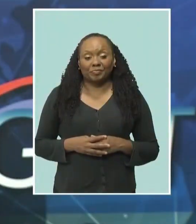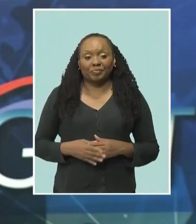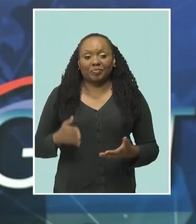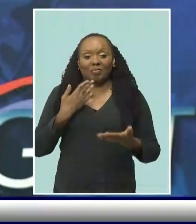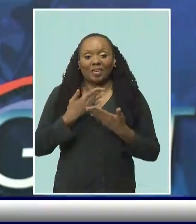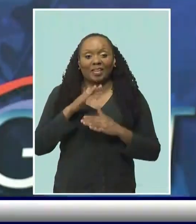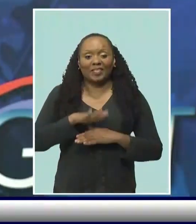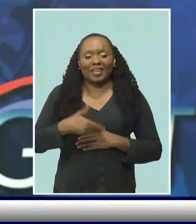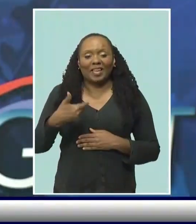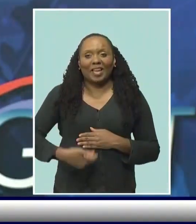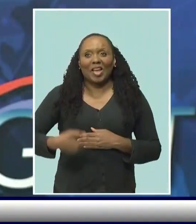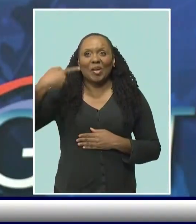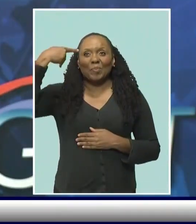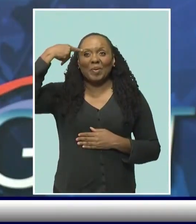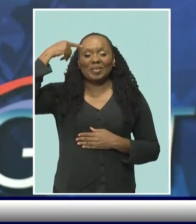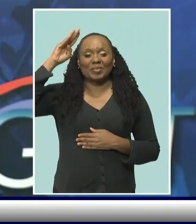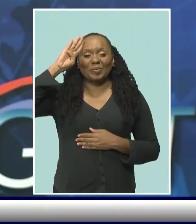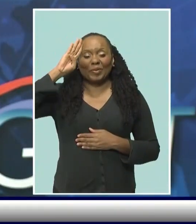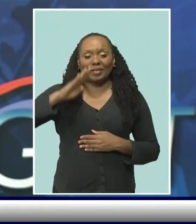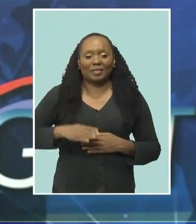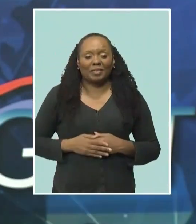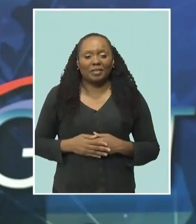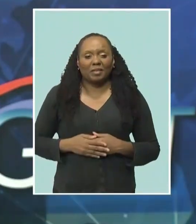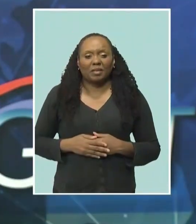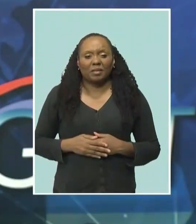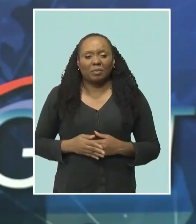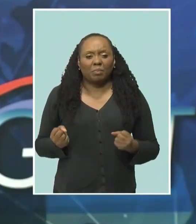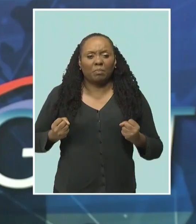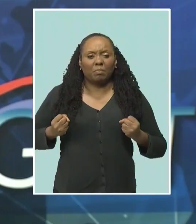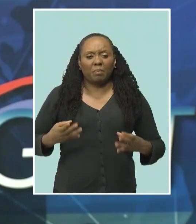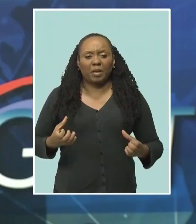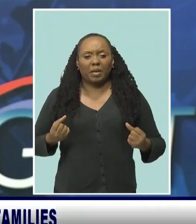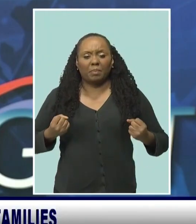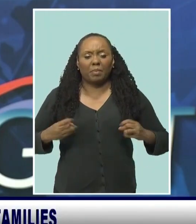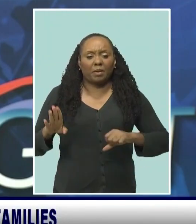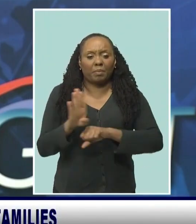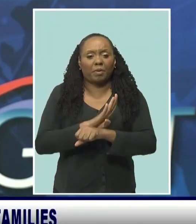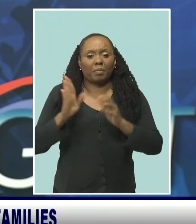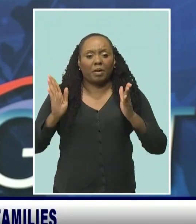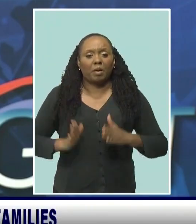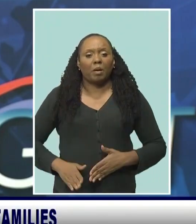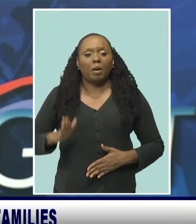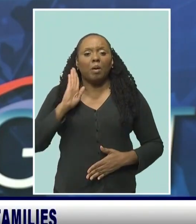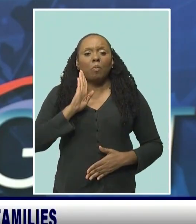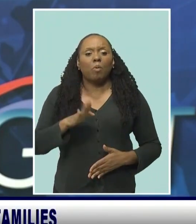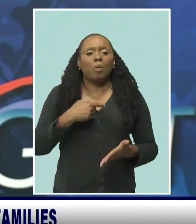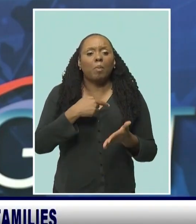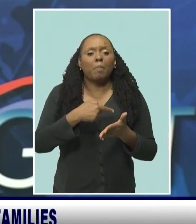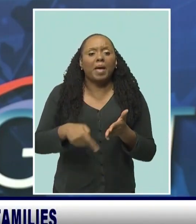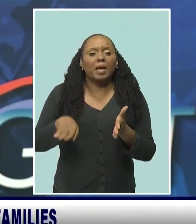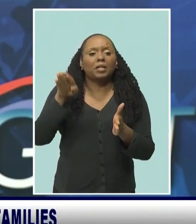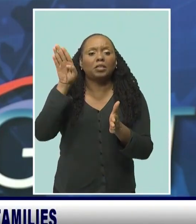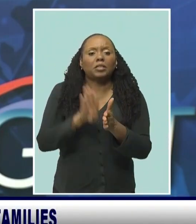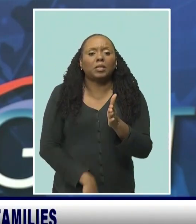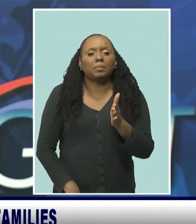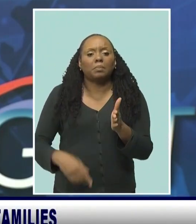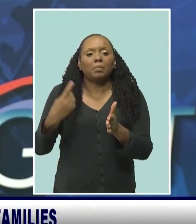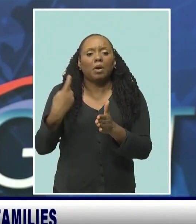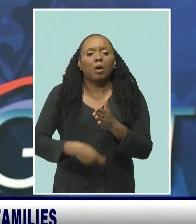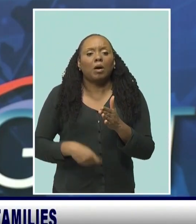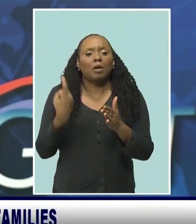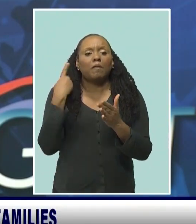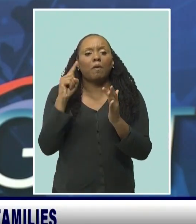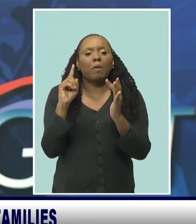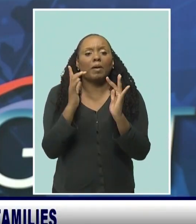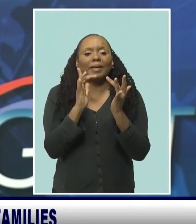Good evening, I'm Pearson Bowen. Thousands of Barbadians will soon be accessing cheaper high-speed internet service. It's